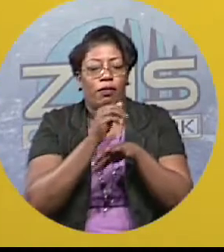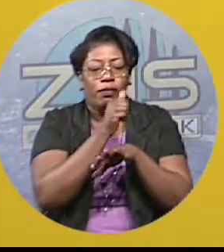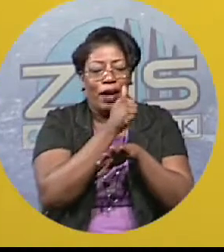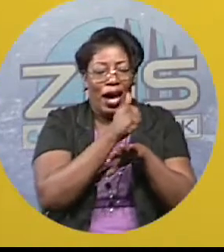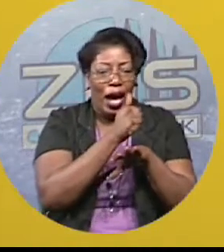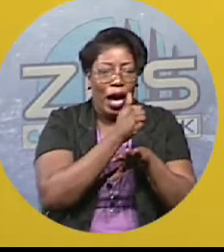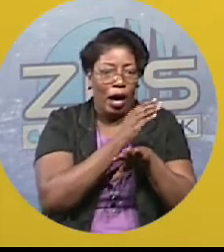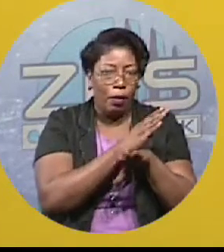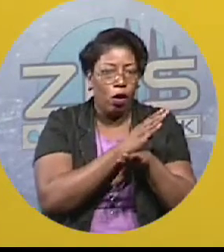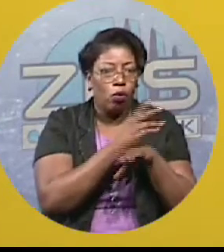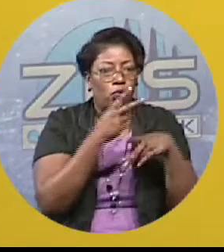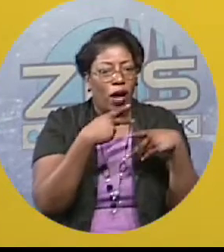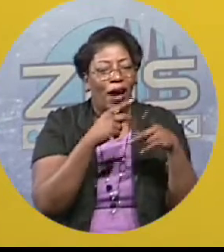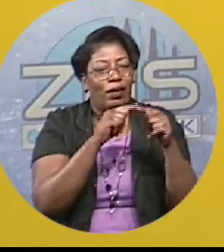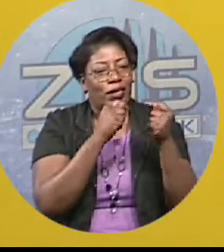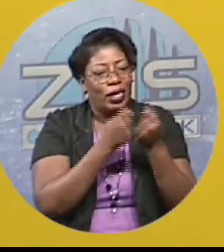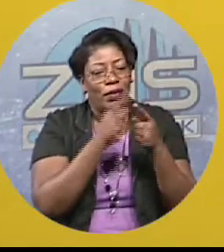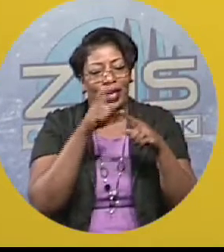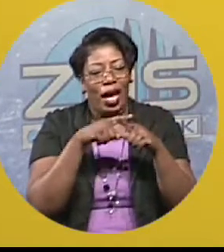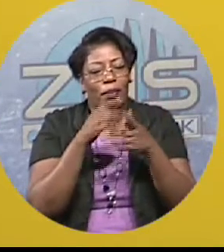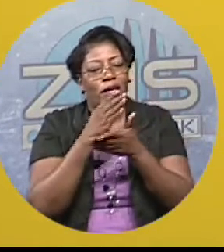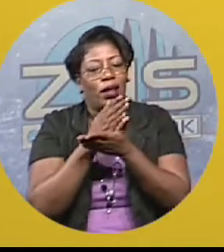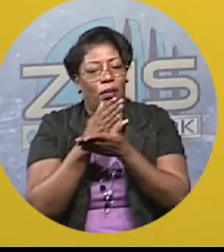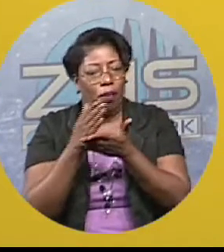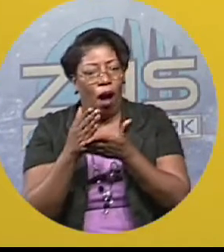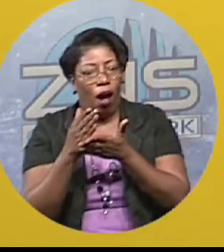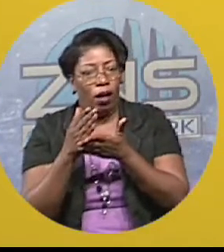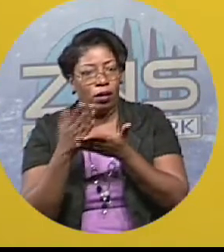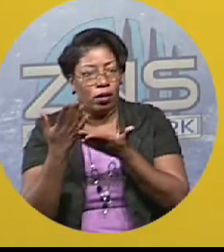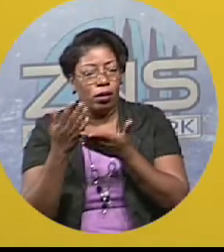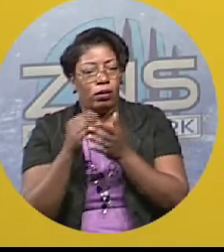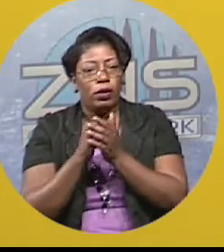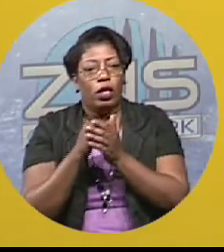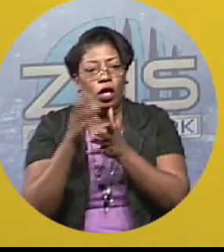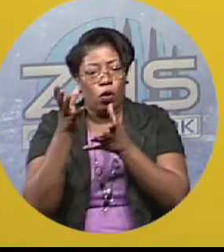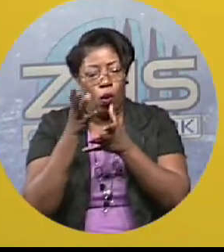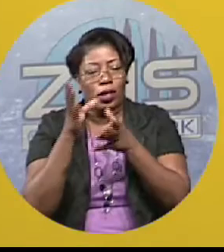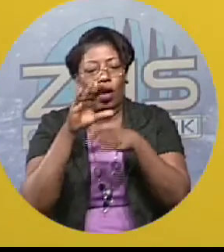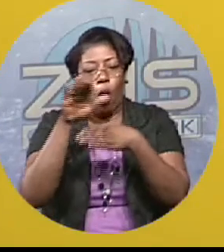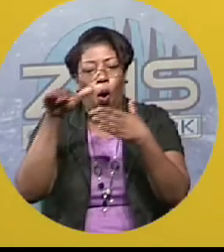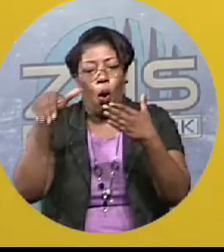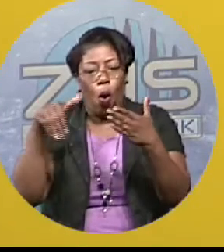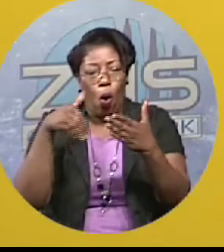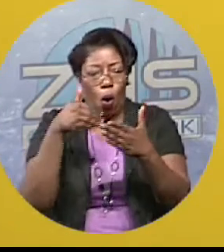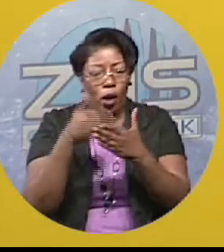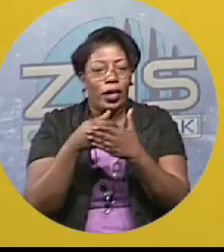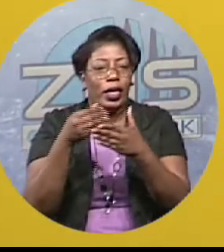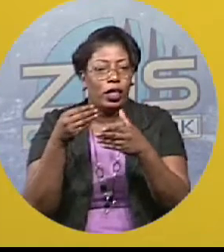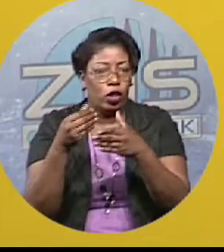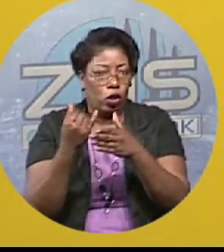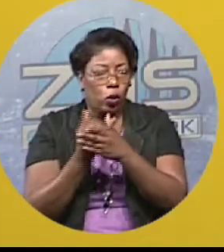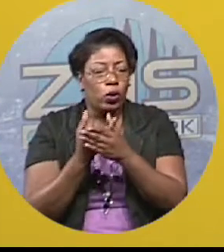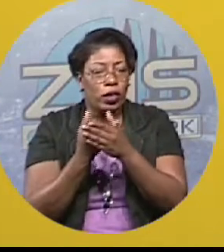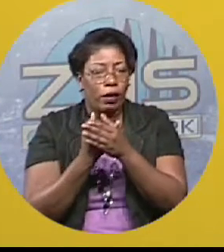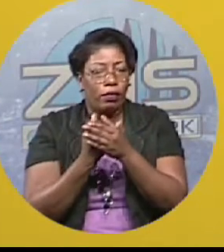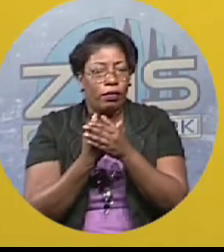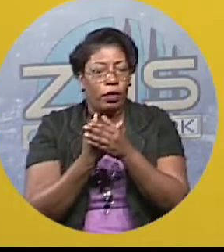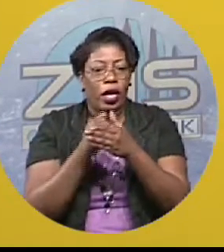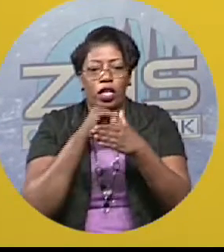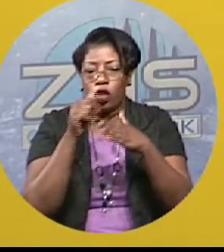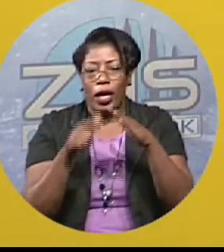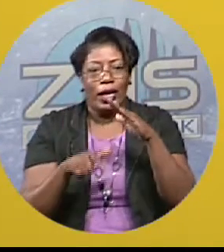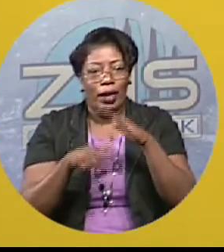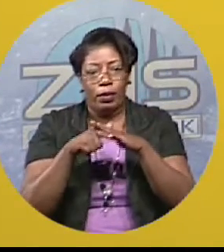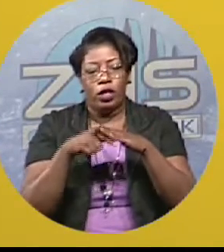team that they can't be a part of the CAFL. The CAFL is an all-inclusive league, and the CAFL is not limited to